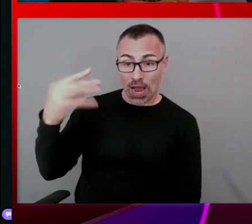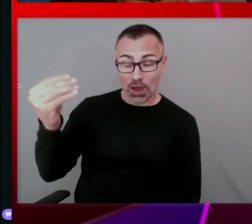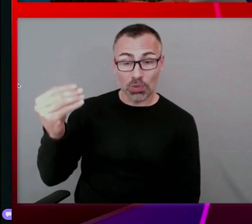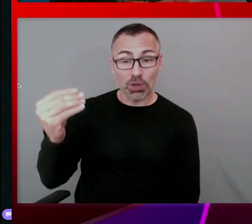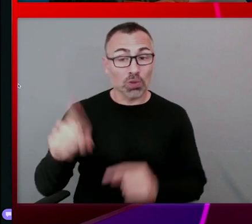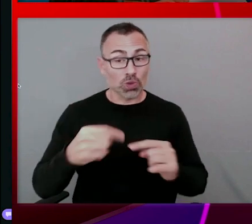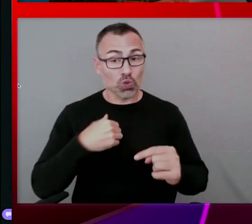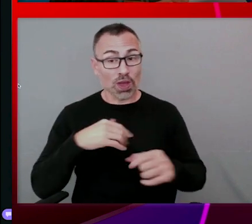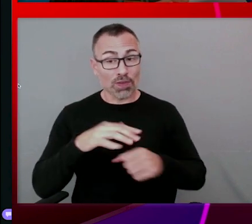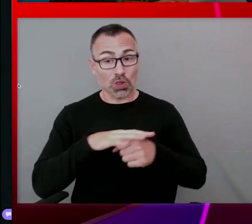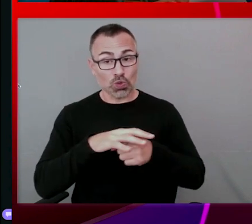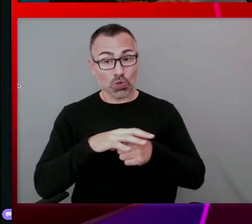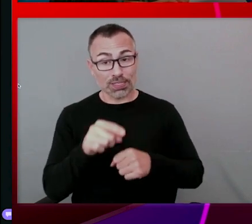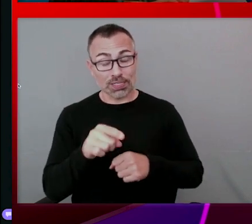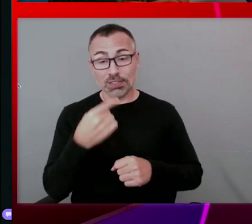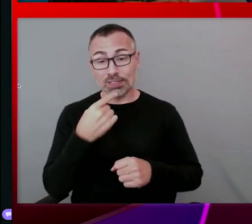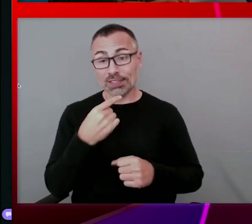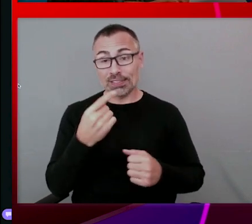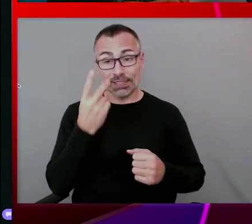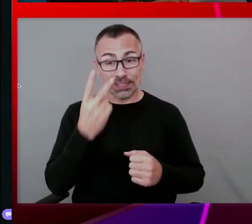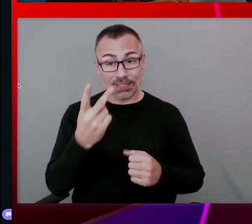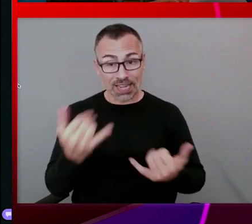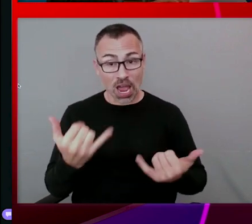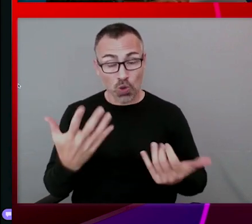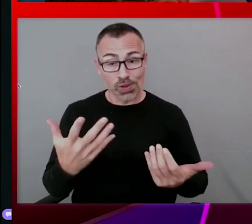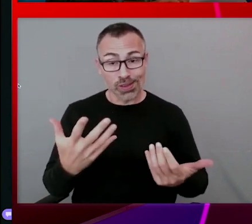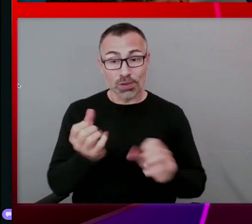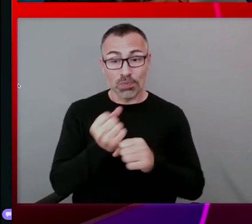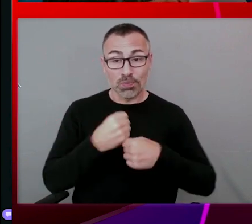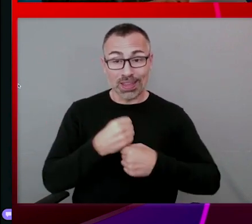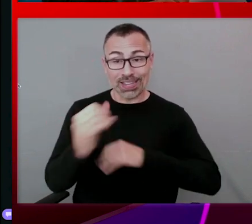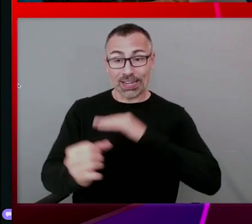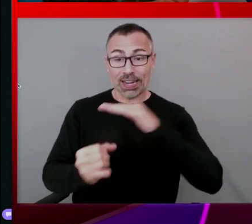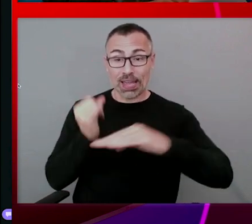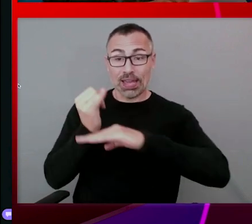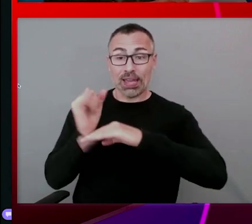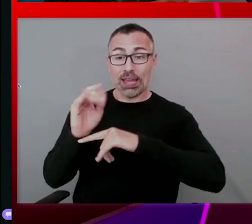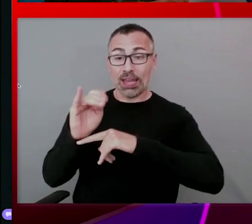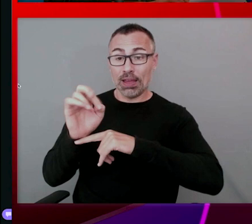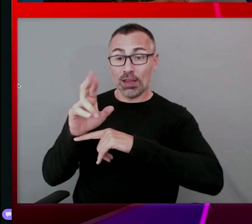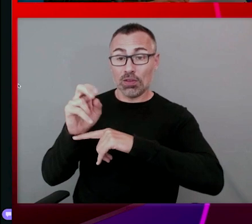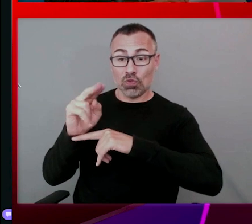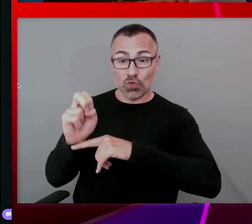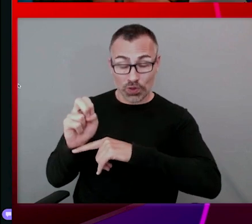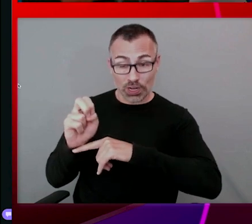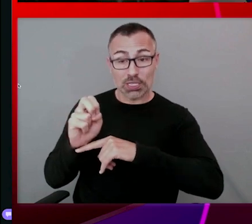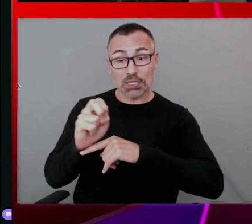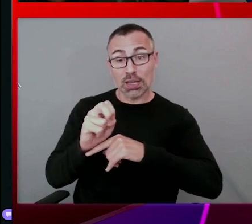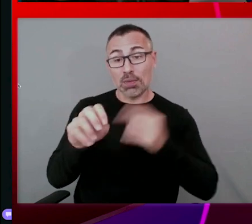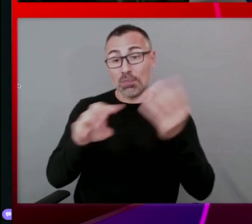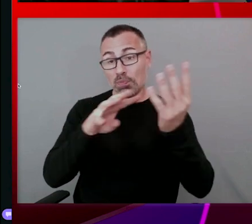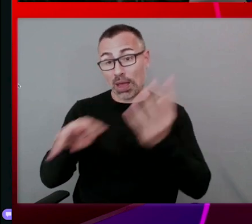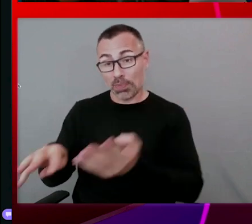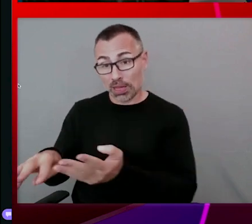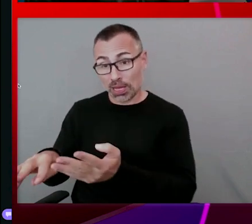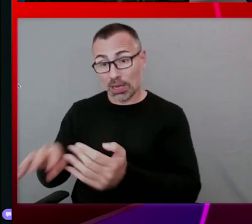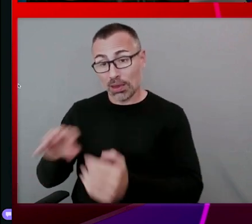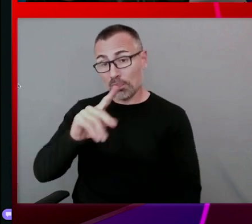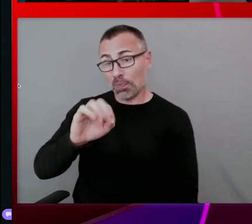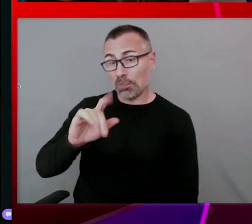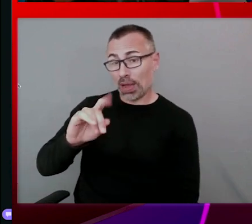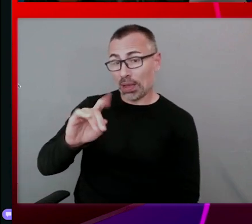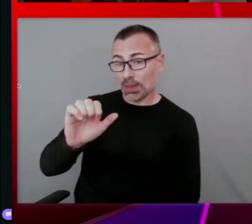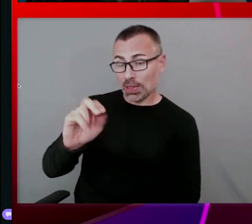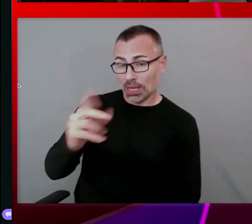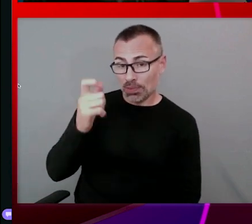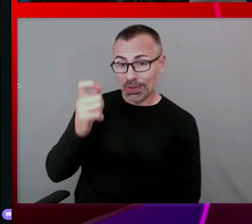can say that I can now go and create a pipeline, inference pipeline, because it's combining the steps as a pre-processing